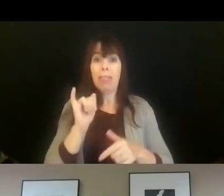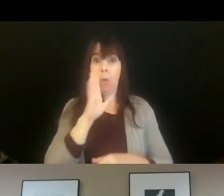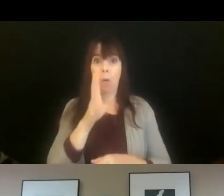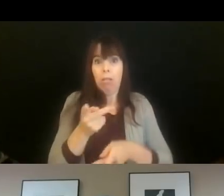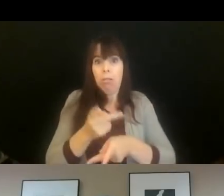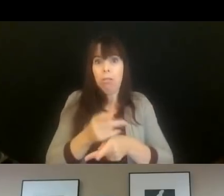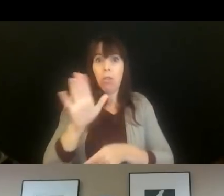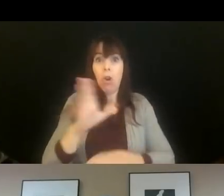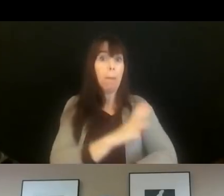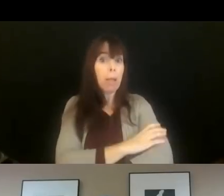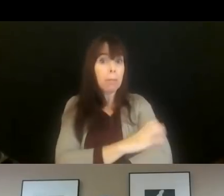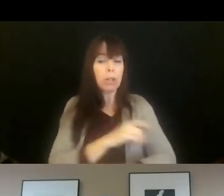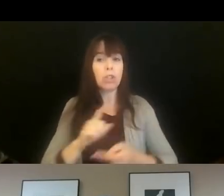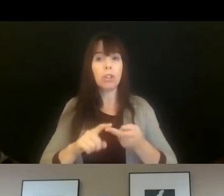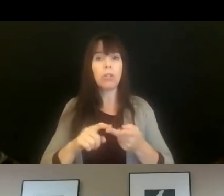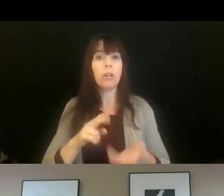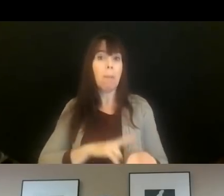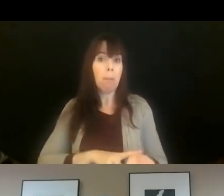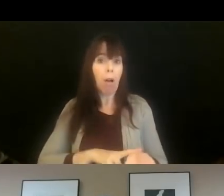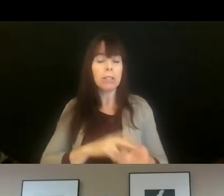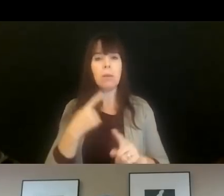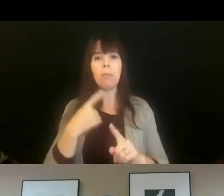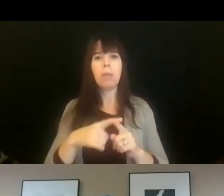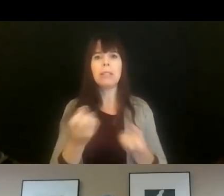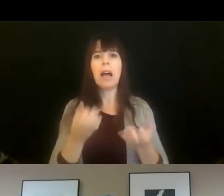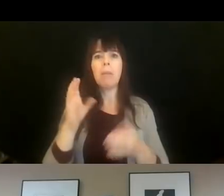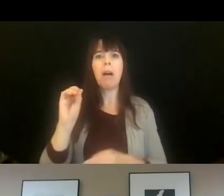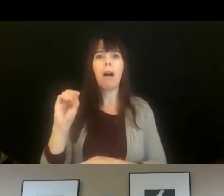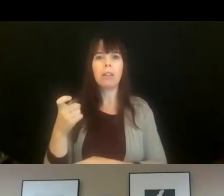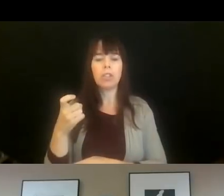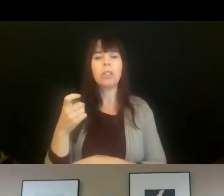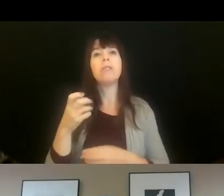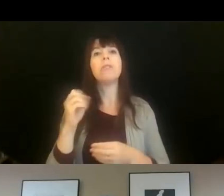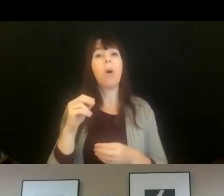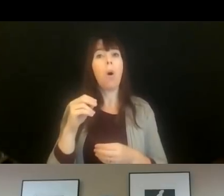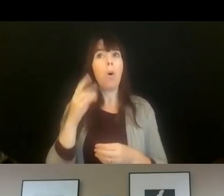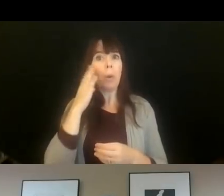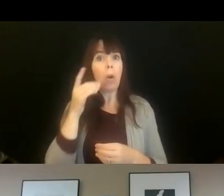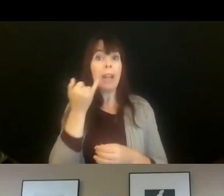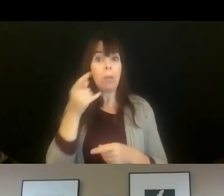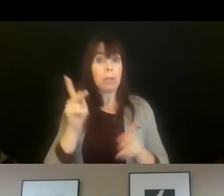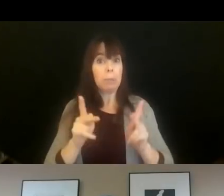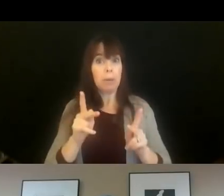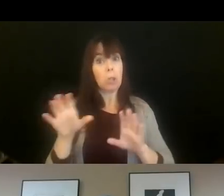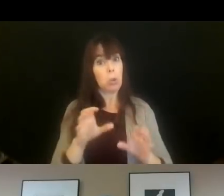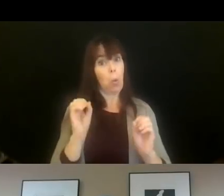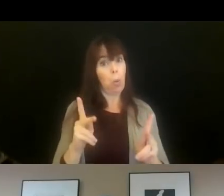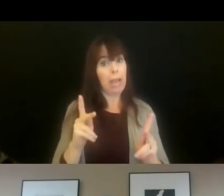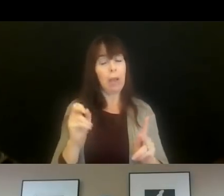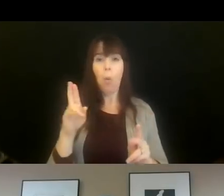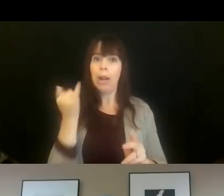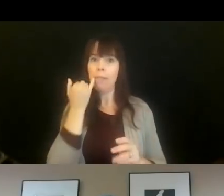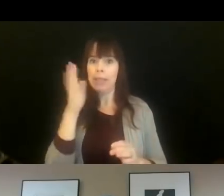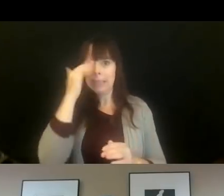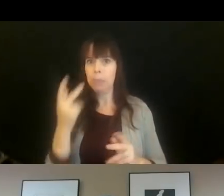blood pressure, the pulse, as well as oxygenation, so that we know if these participants are doing okay or they're getting